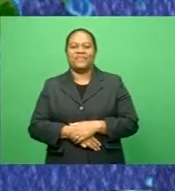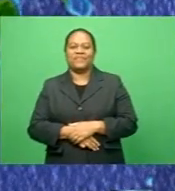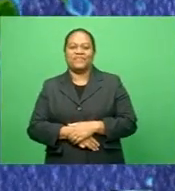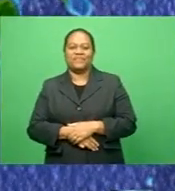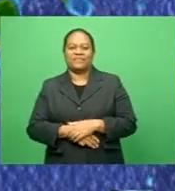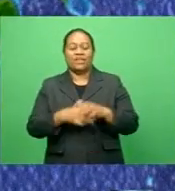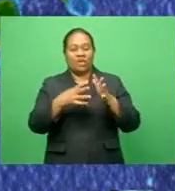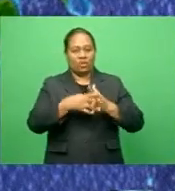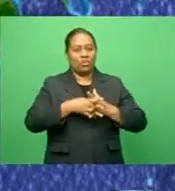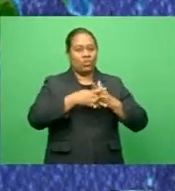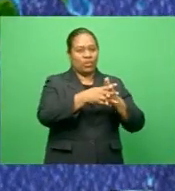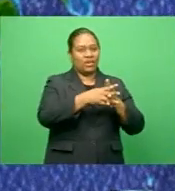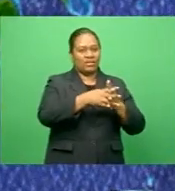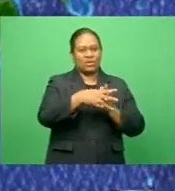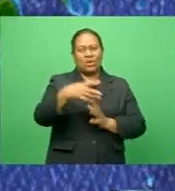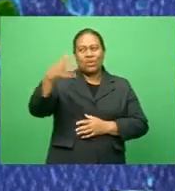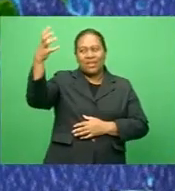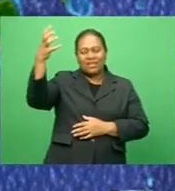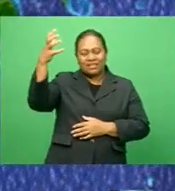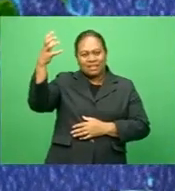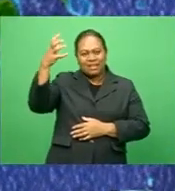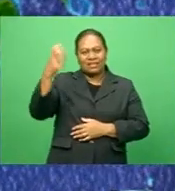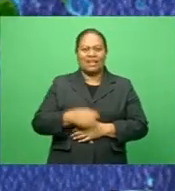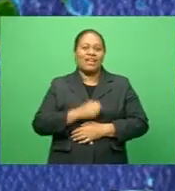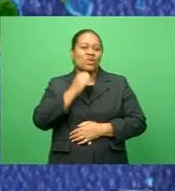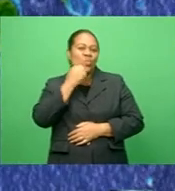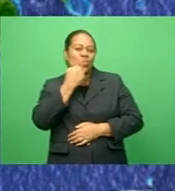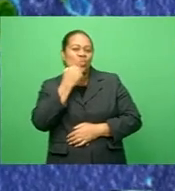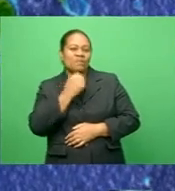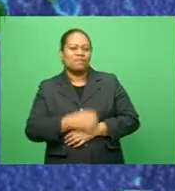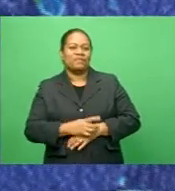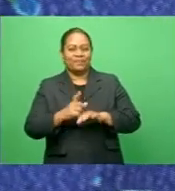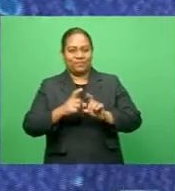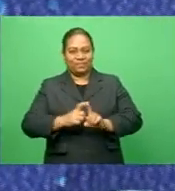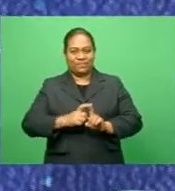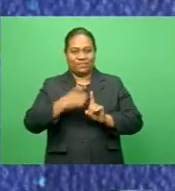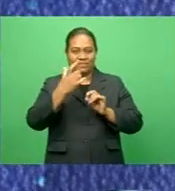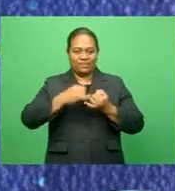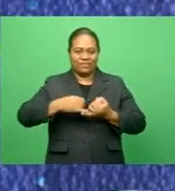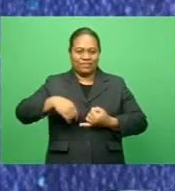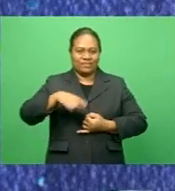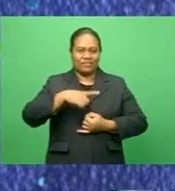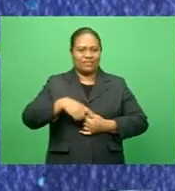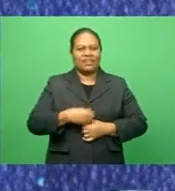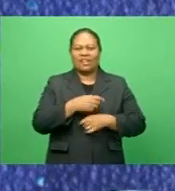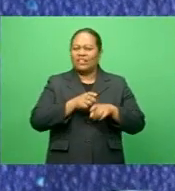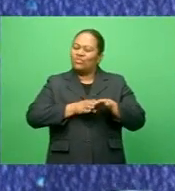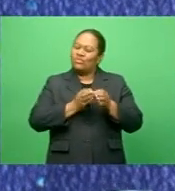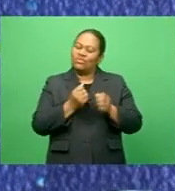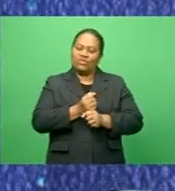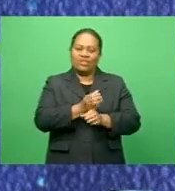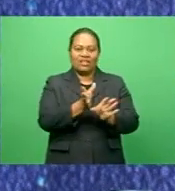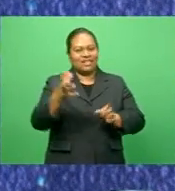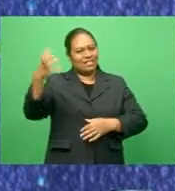The west was sunny and warm with just a trace of cloudiness. Eastwards from Pacific Harbour to Suva, generally sunny.